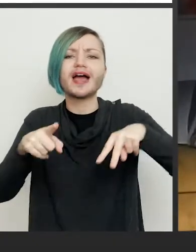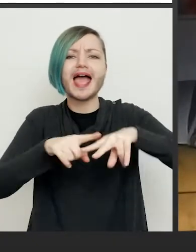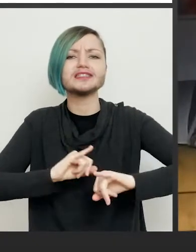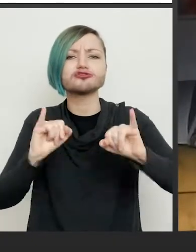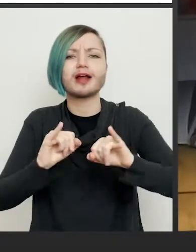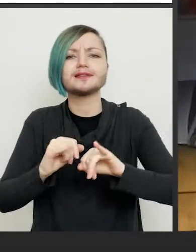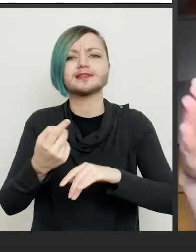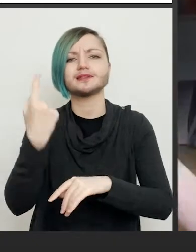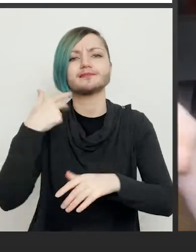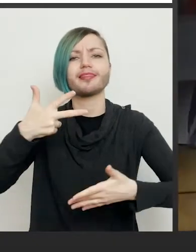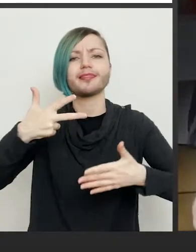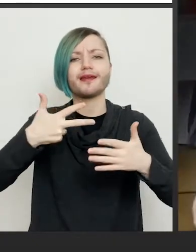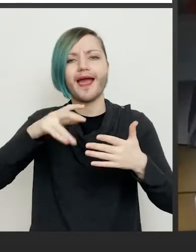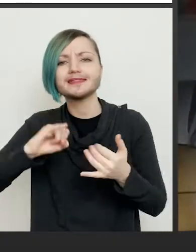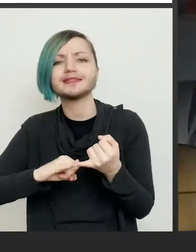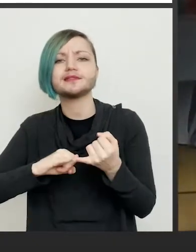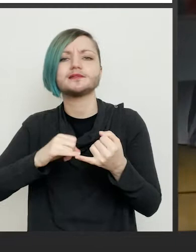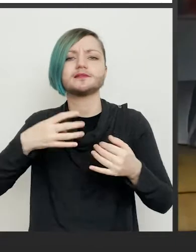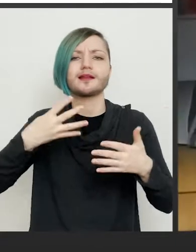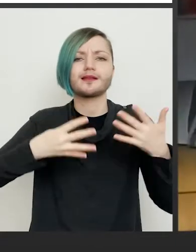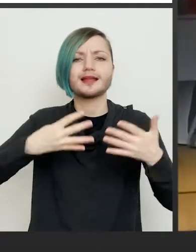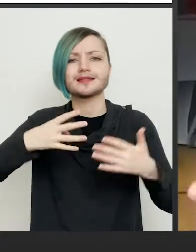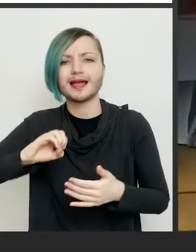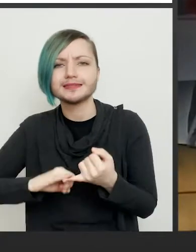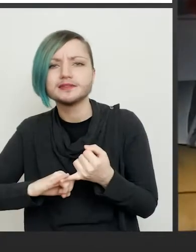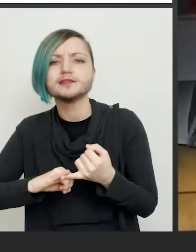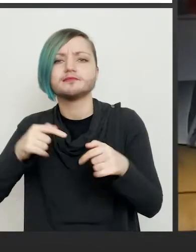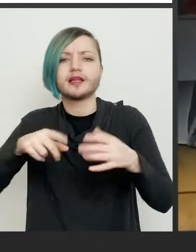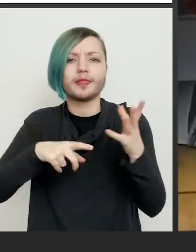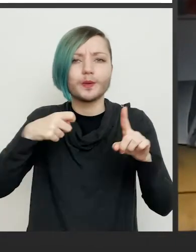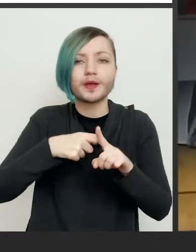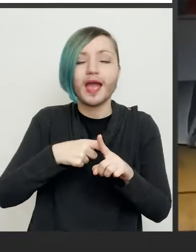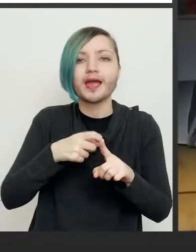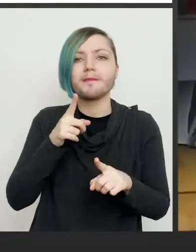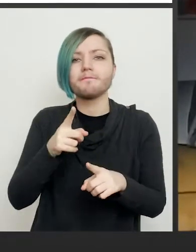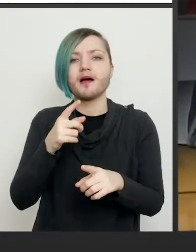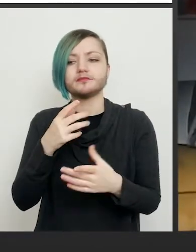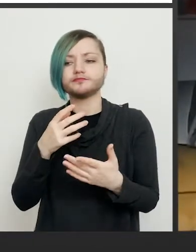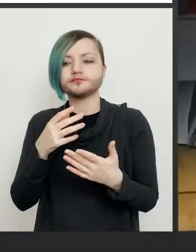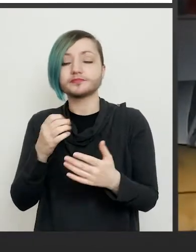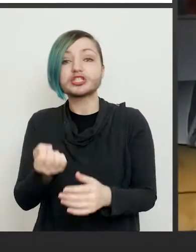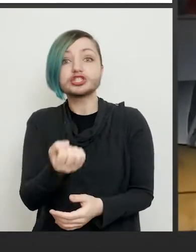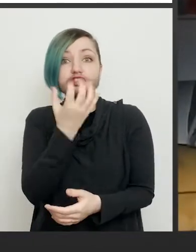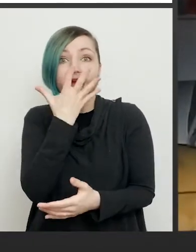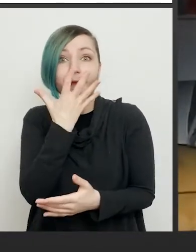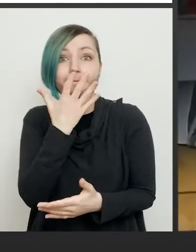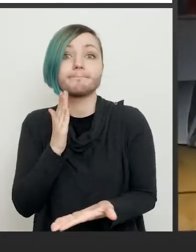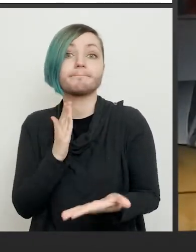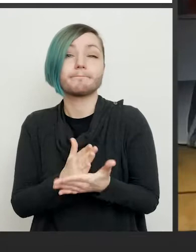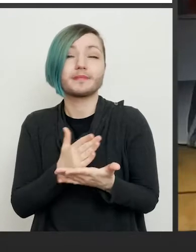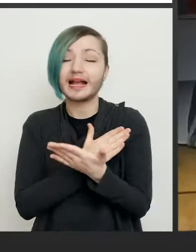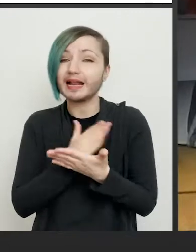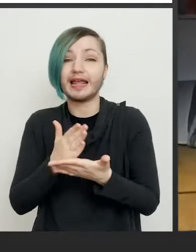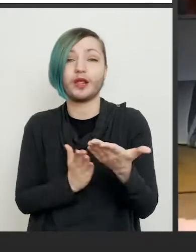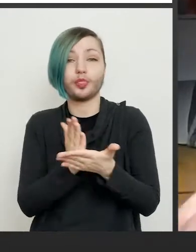80s in the UK and the 90s. And what sort of struck through, as you said, this this element of shame was really, really apparent in